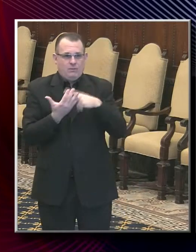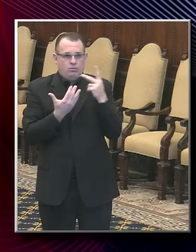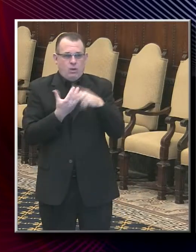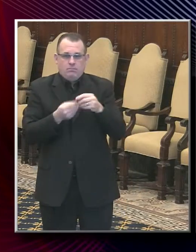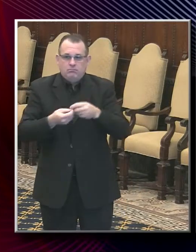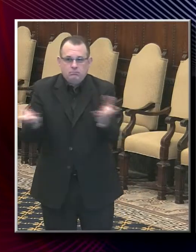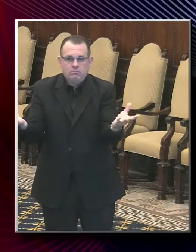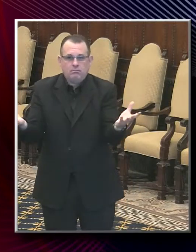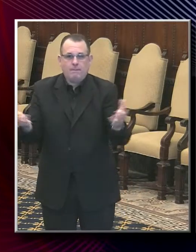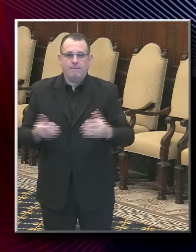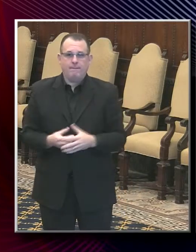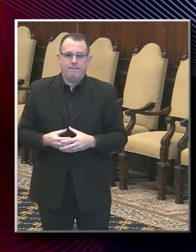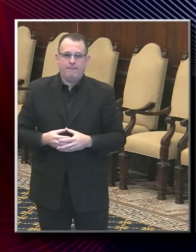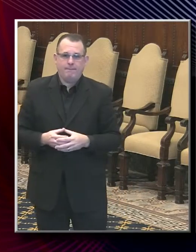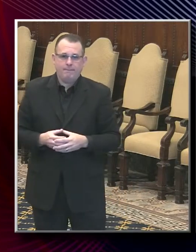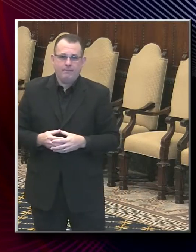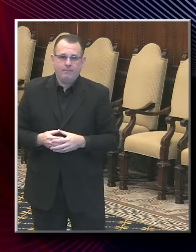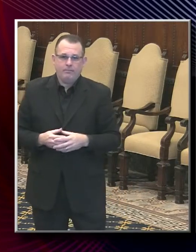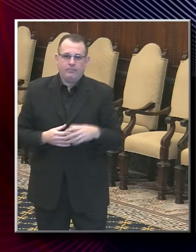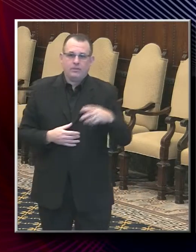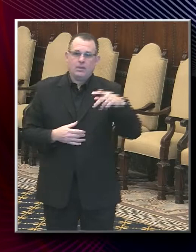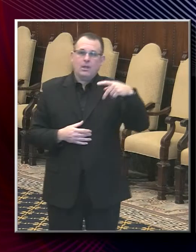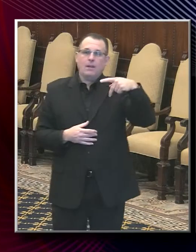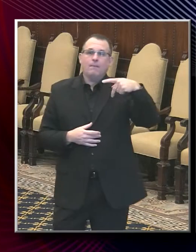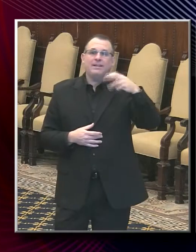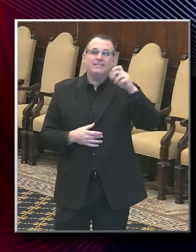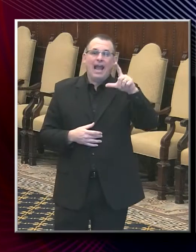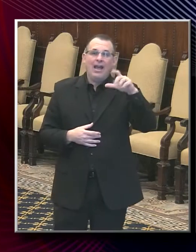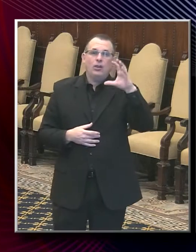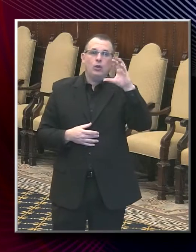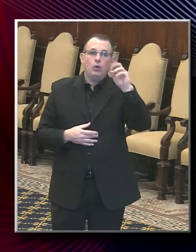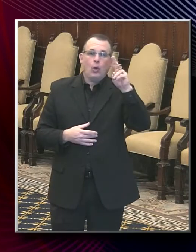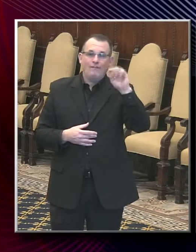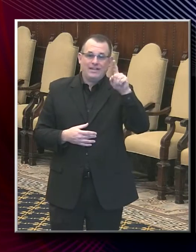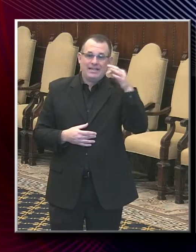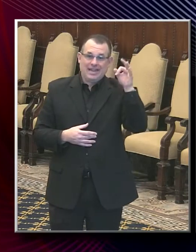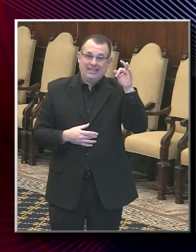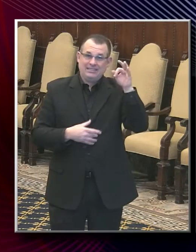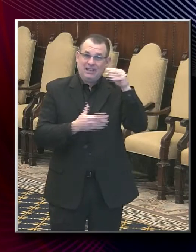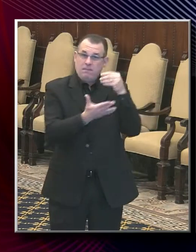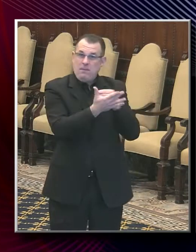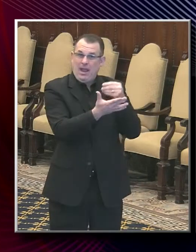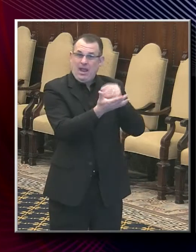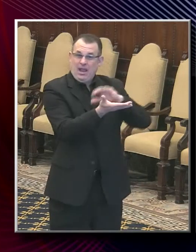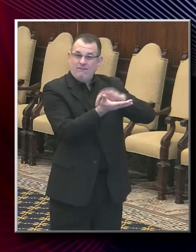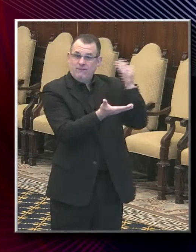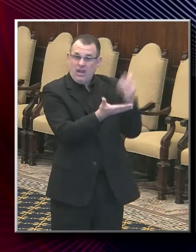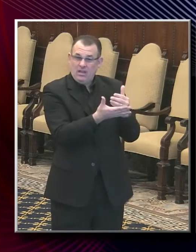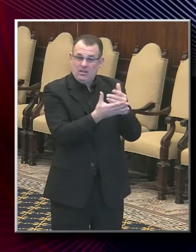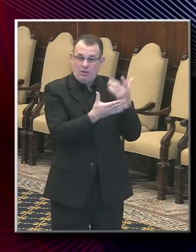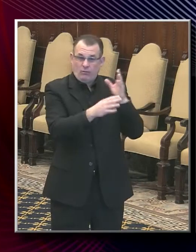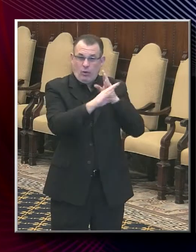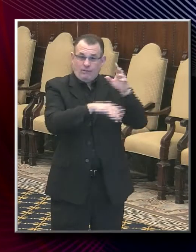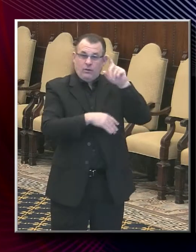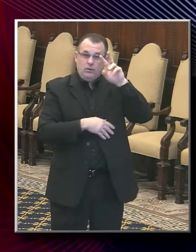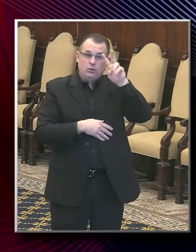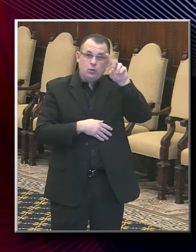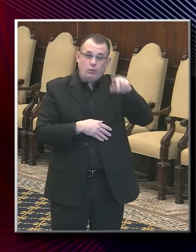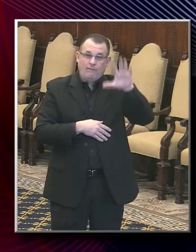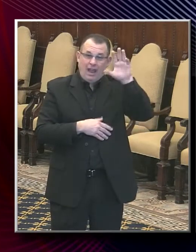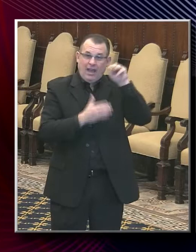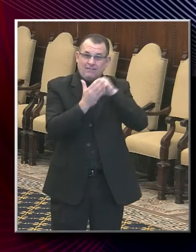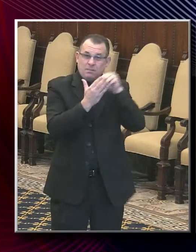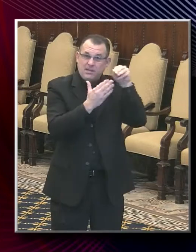Yesterday, the PHL COVID-19 Fund announced its second round of grants, awarding more than $2.5 million to 79